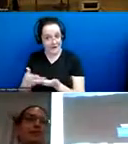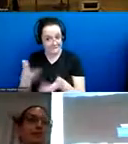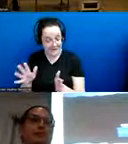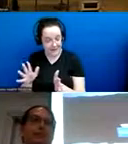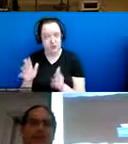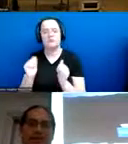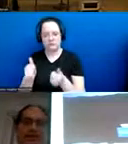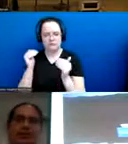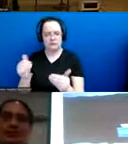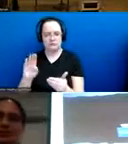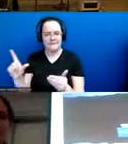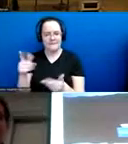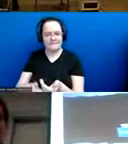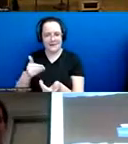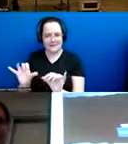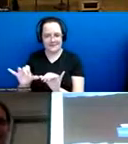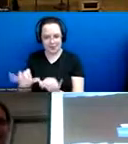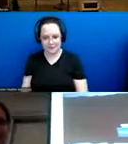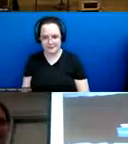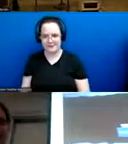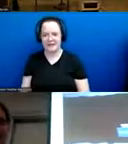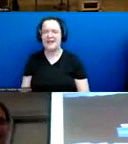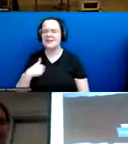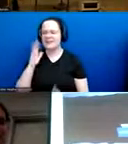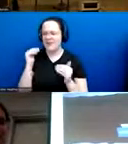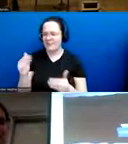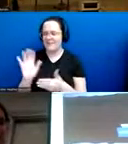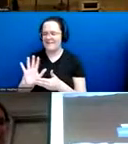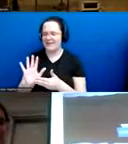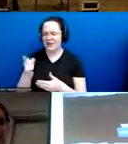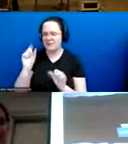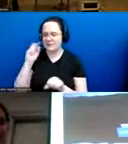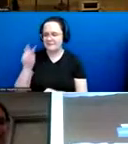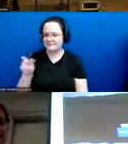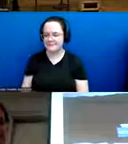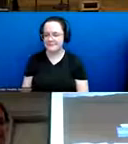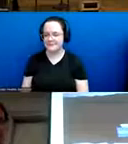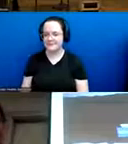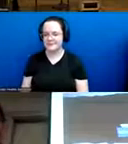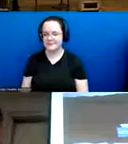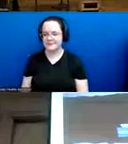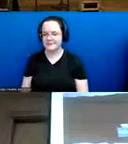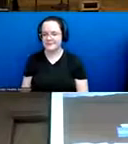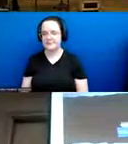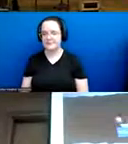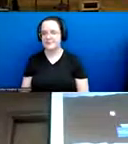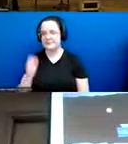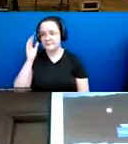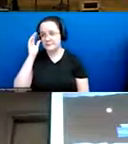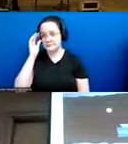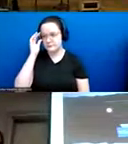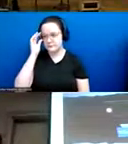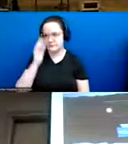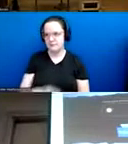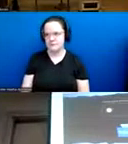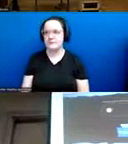Bell state measurement, right? So let's run the video and so you can see how this is helping us then to scale things. So here you see in the video, right? You